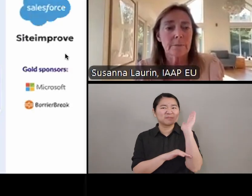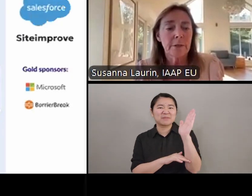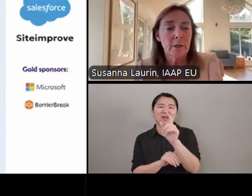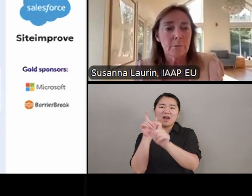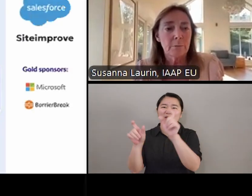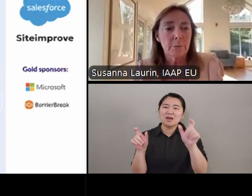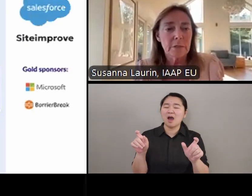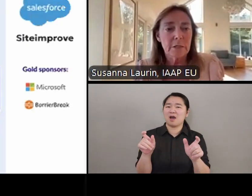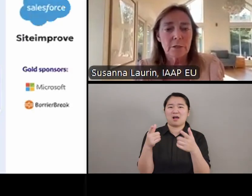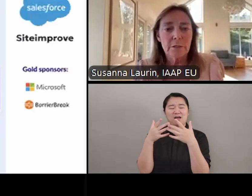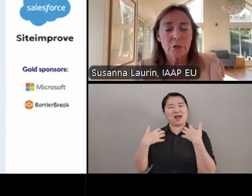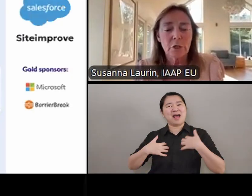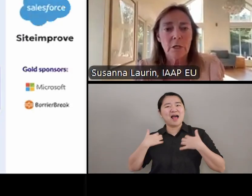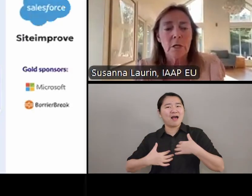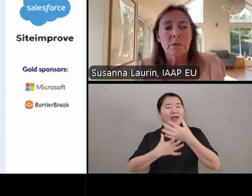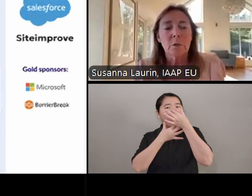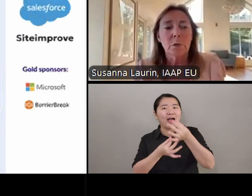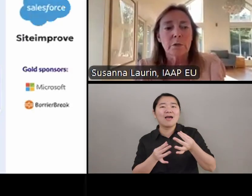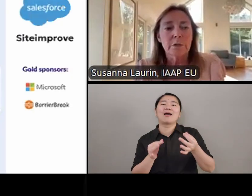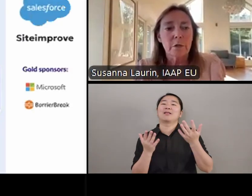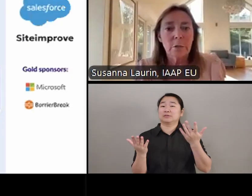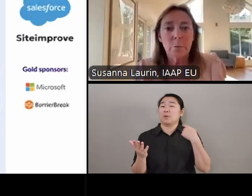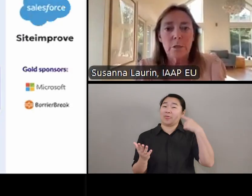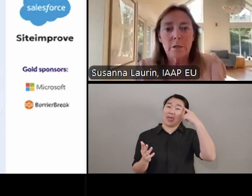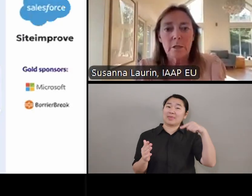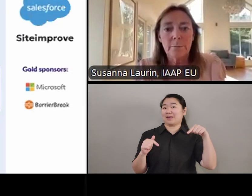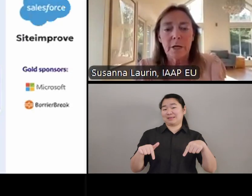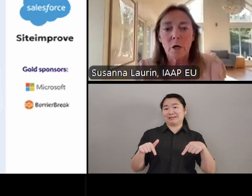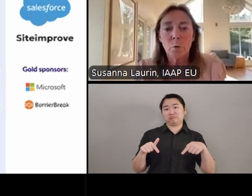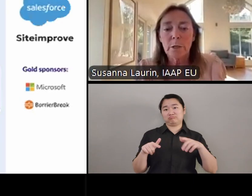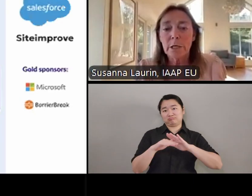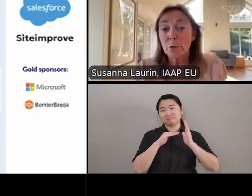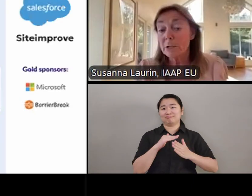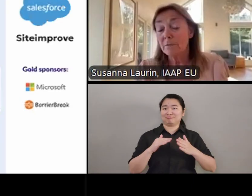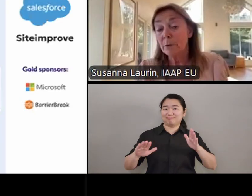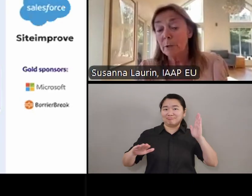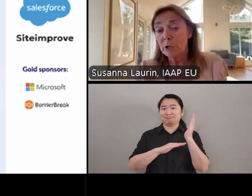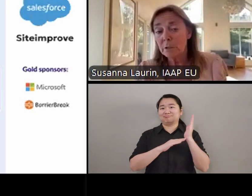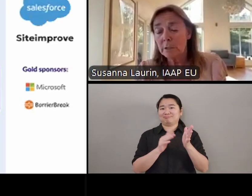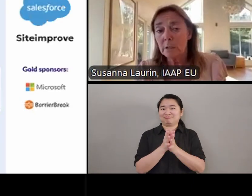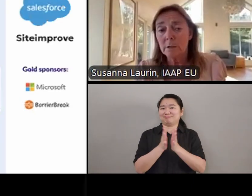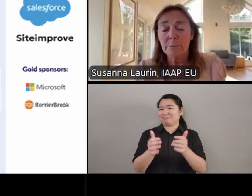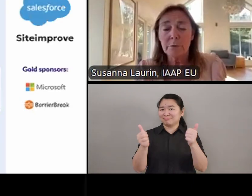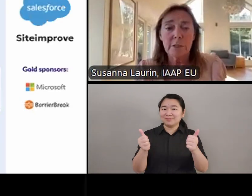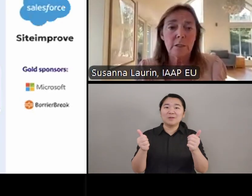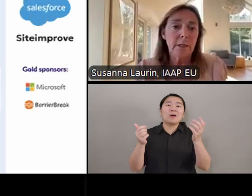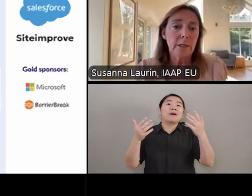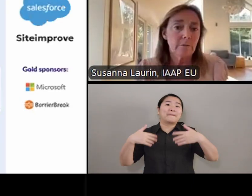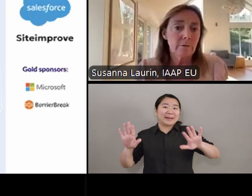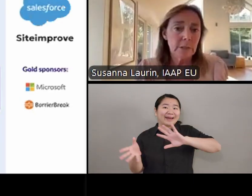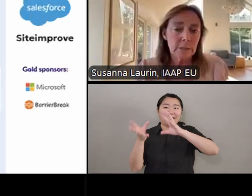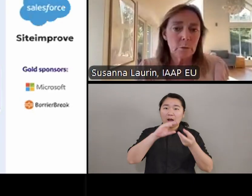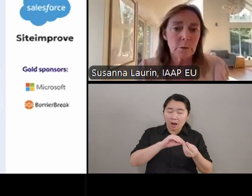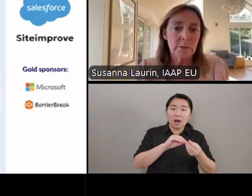this presentation, this session. So we are starting with how we can do better evaluations, presented by